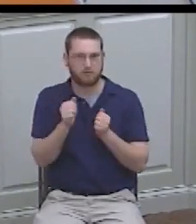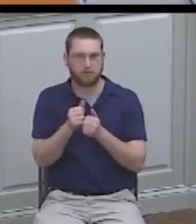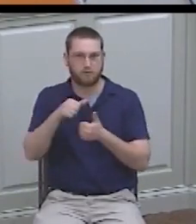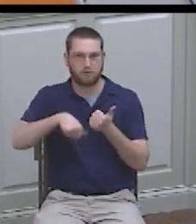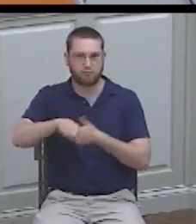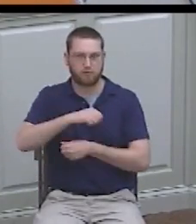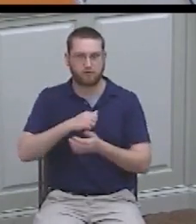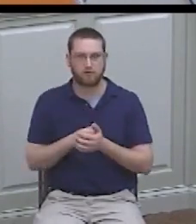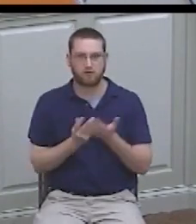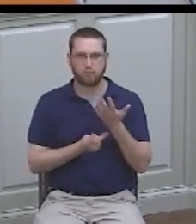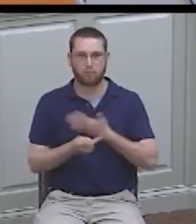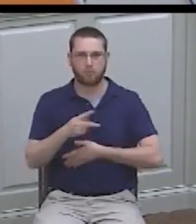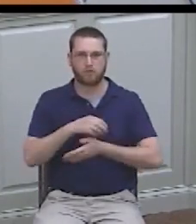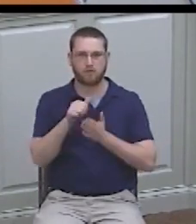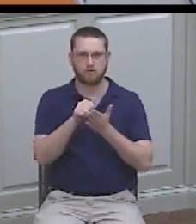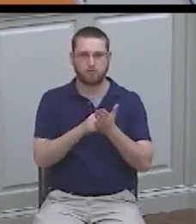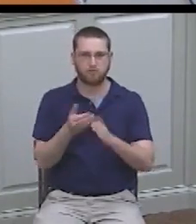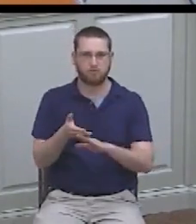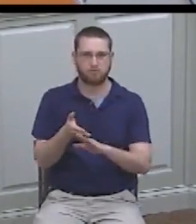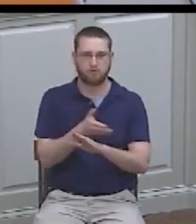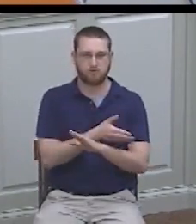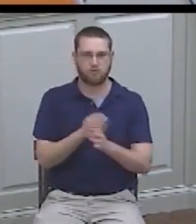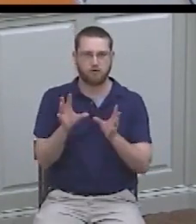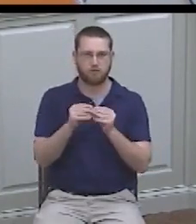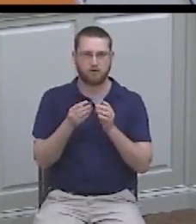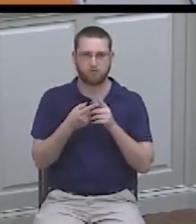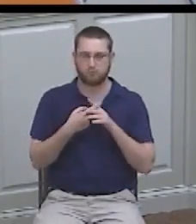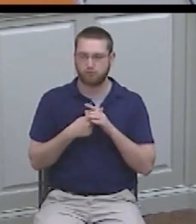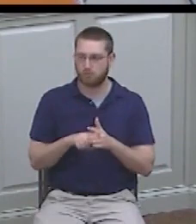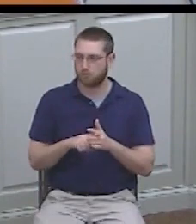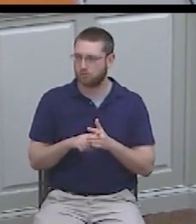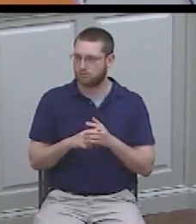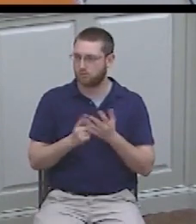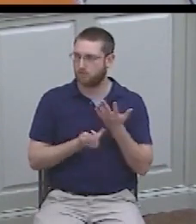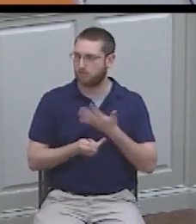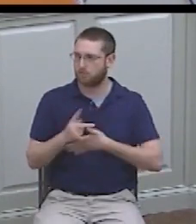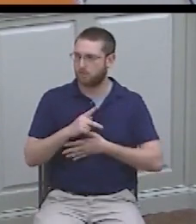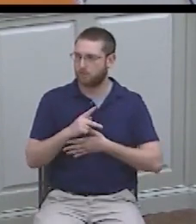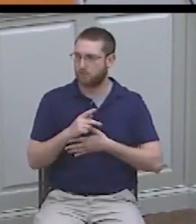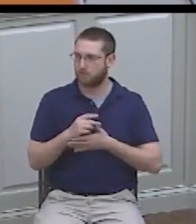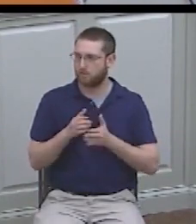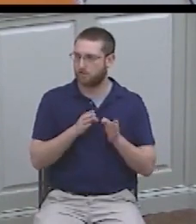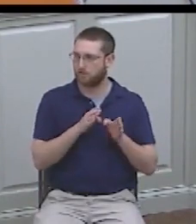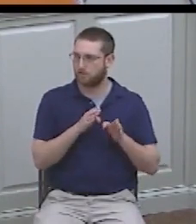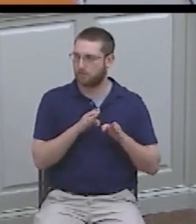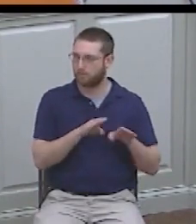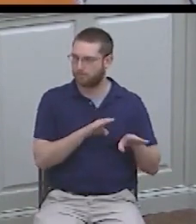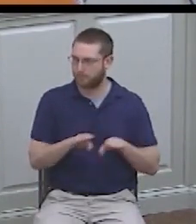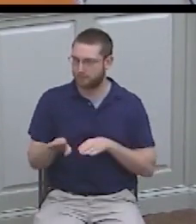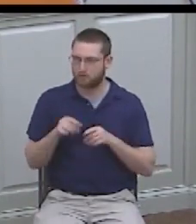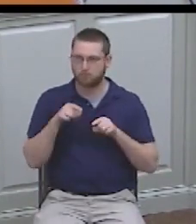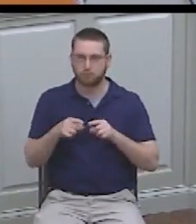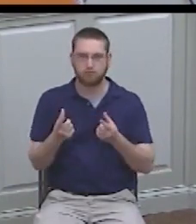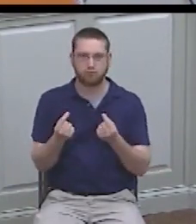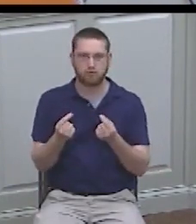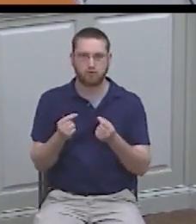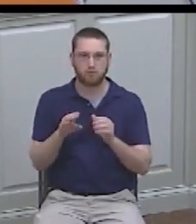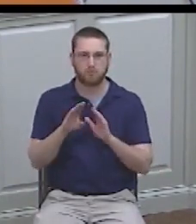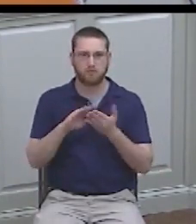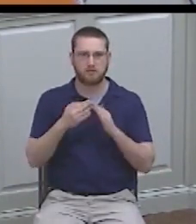by agreement at the beginning of meetings. Acknowledge that the primary business of every meeting is to do the city's business and to set